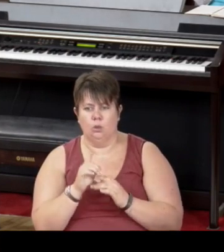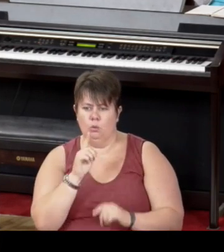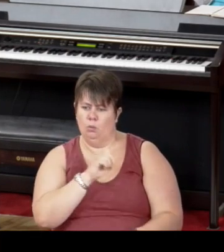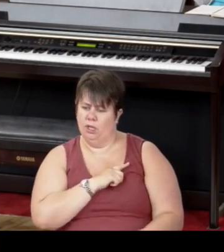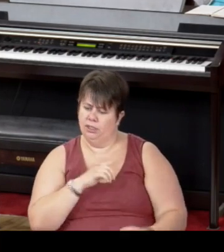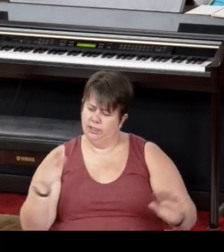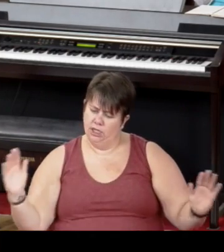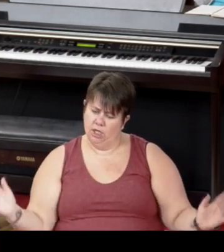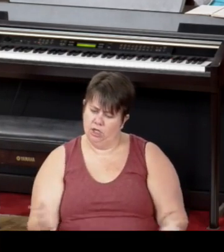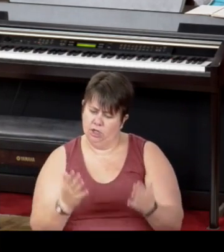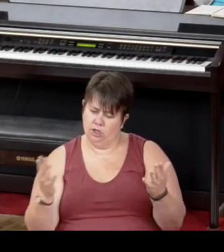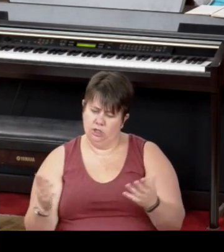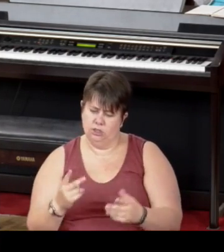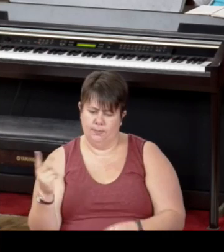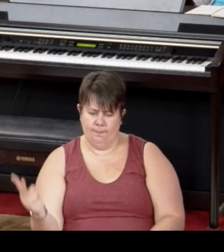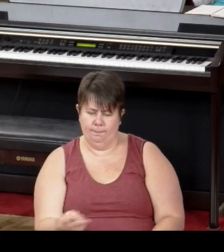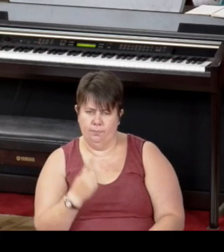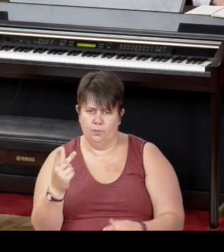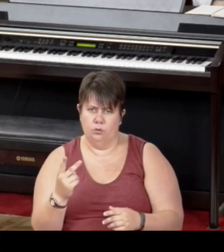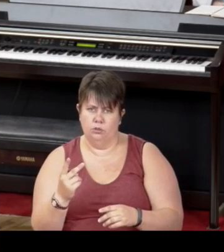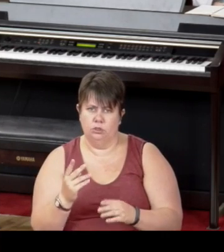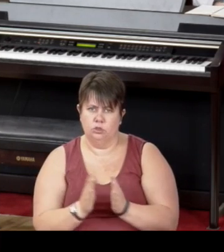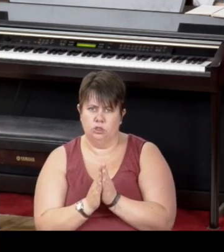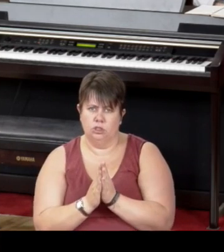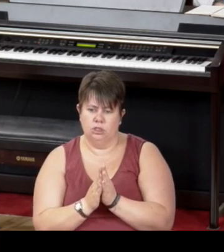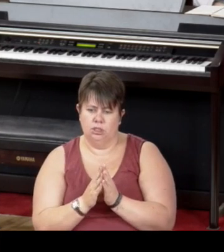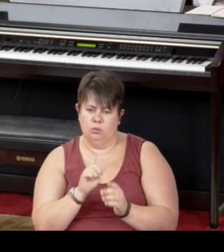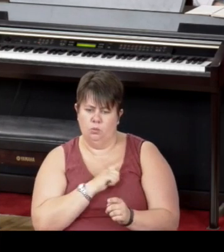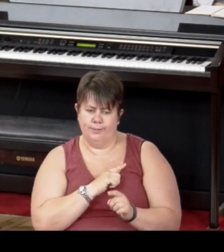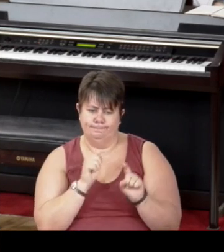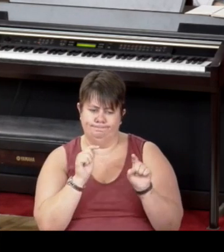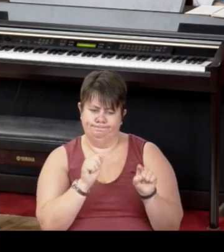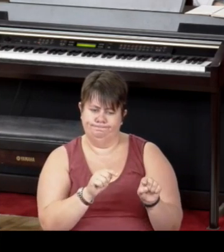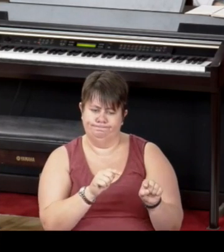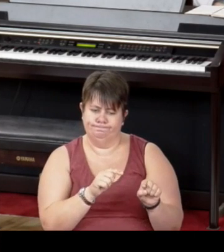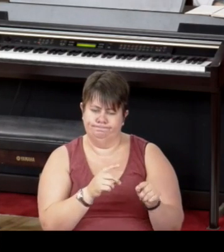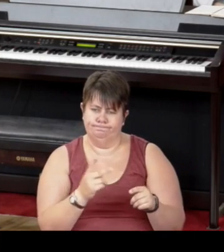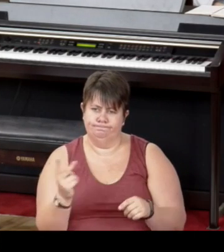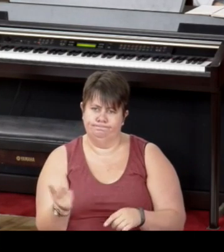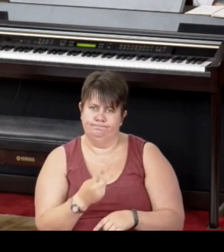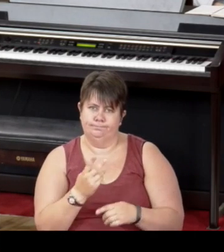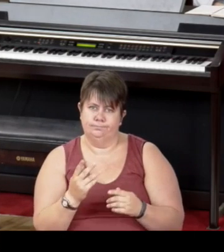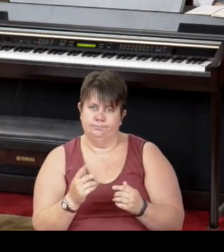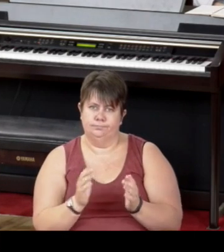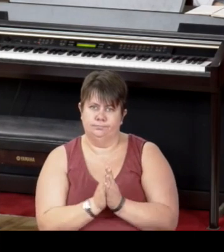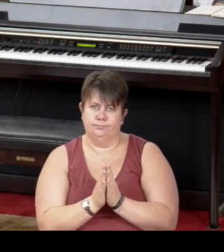each church and why does he challenge each of them? And